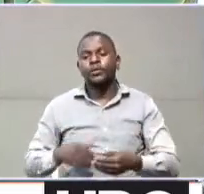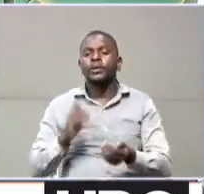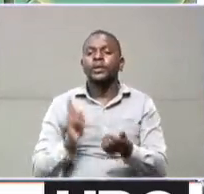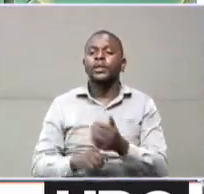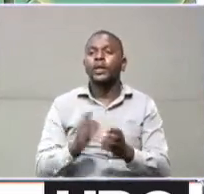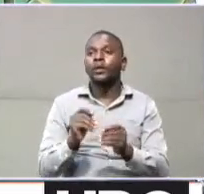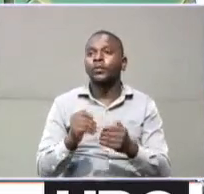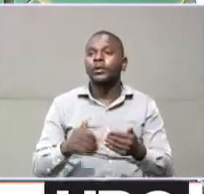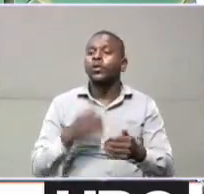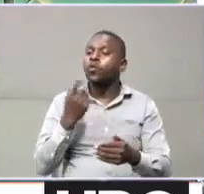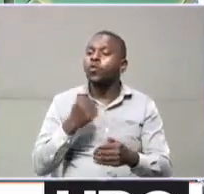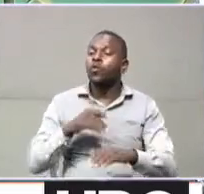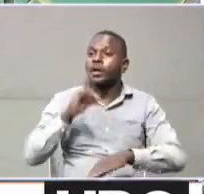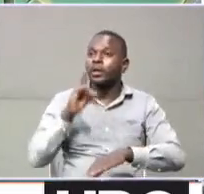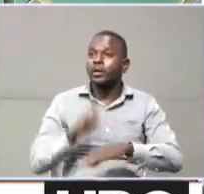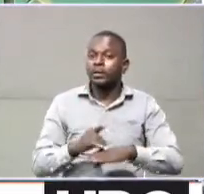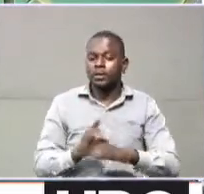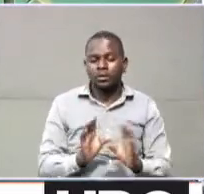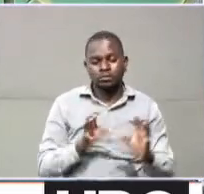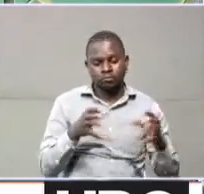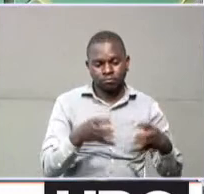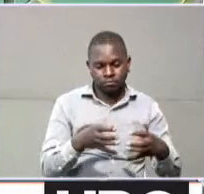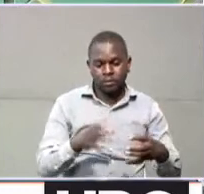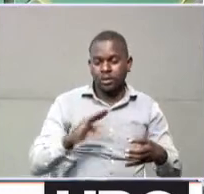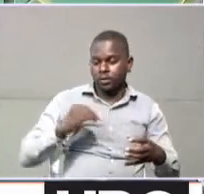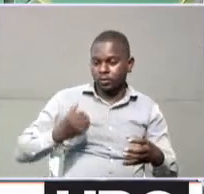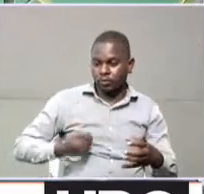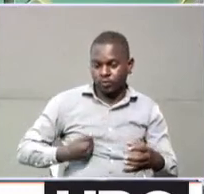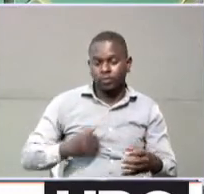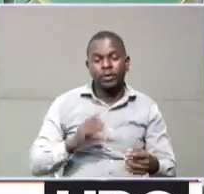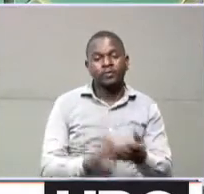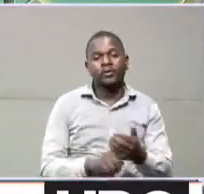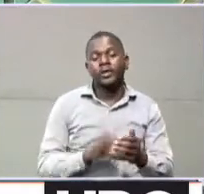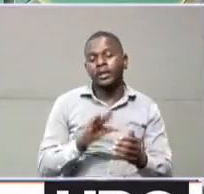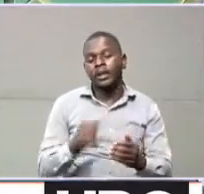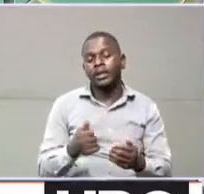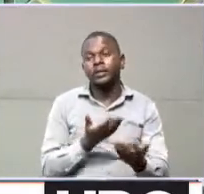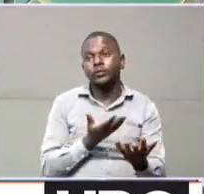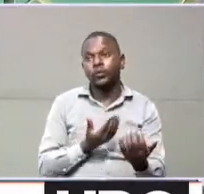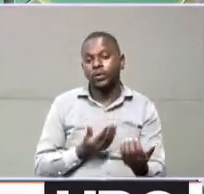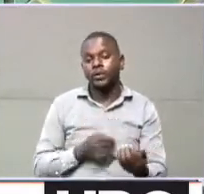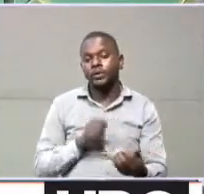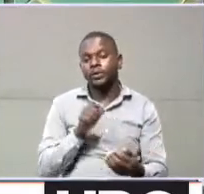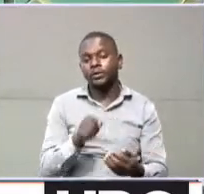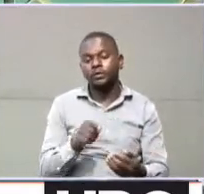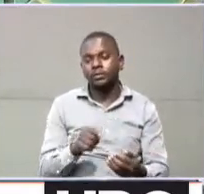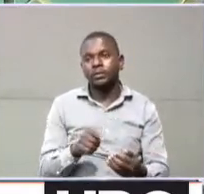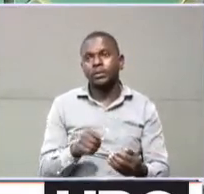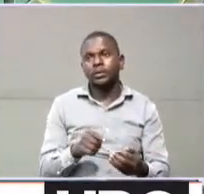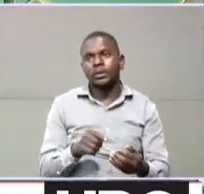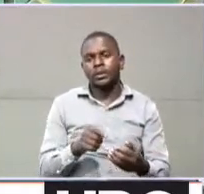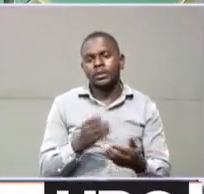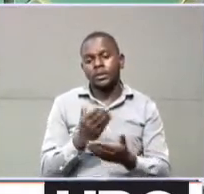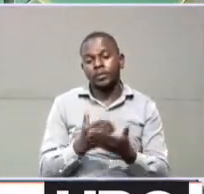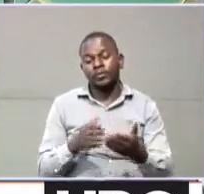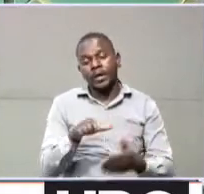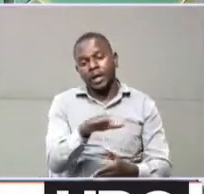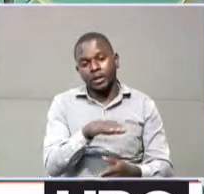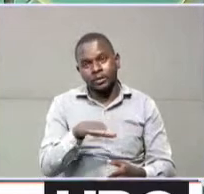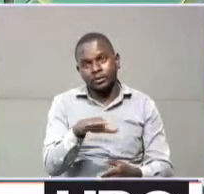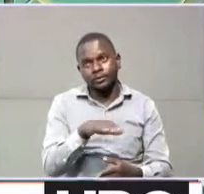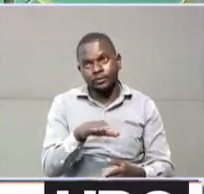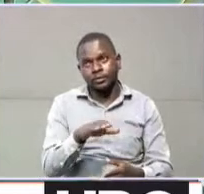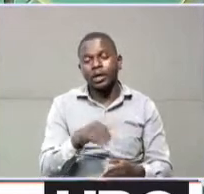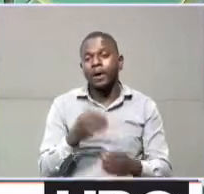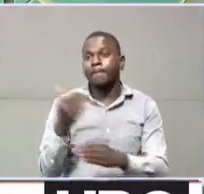determine which women group will benefit and the others wait so these are some of the grey areas that uh